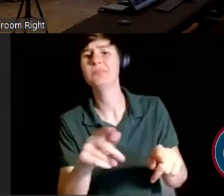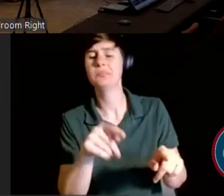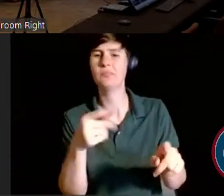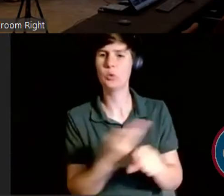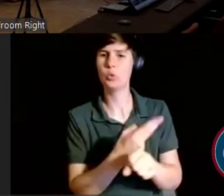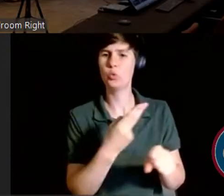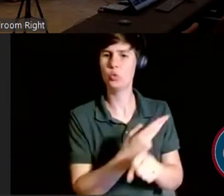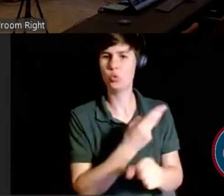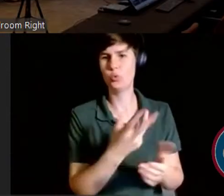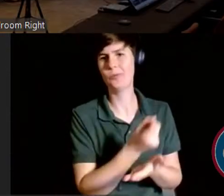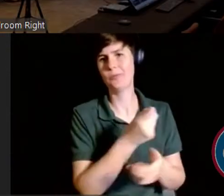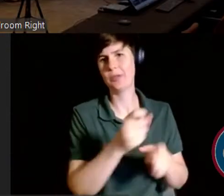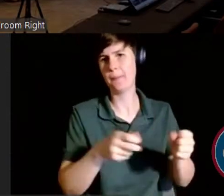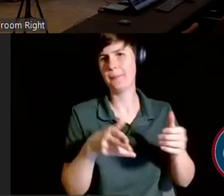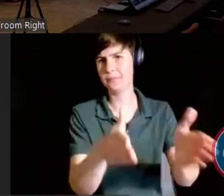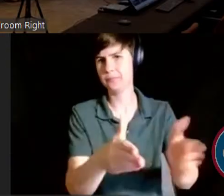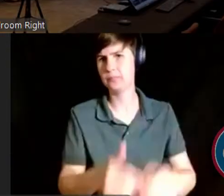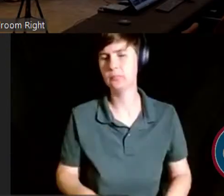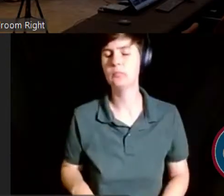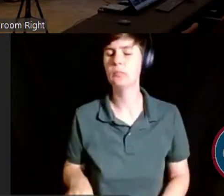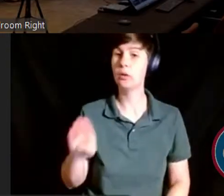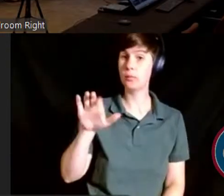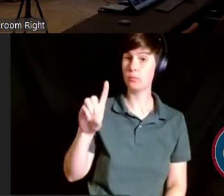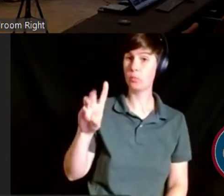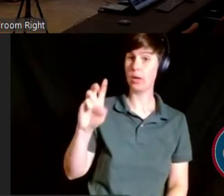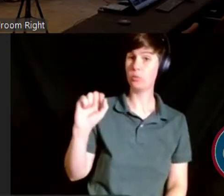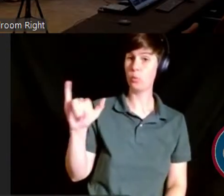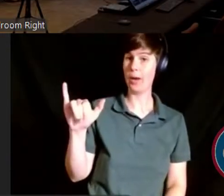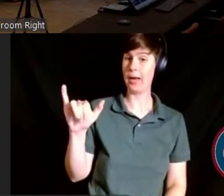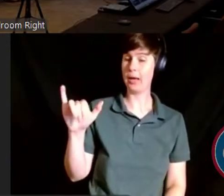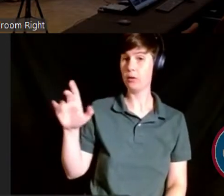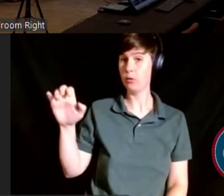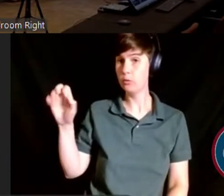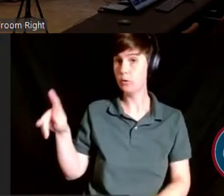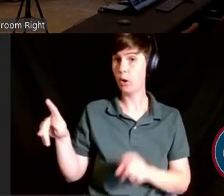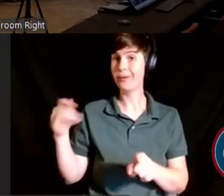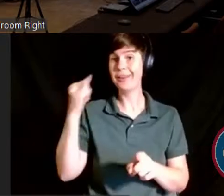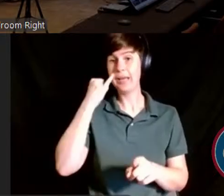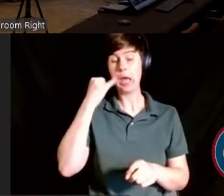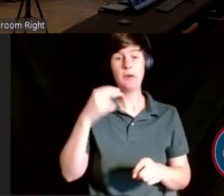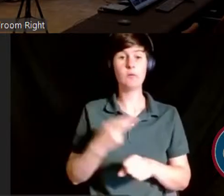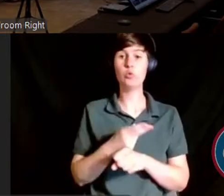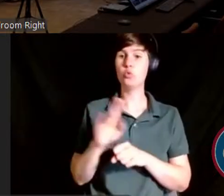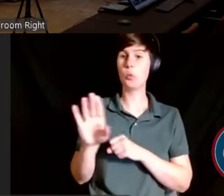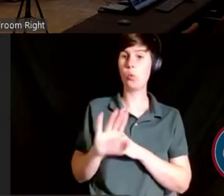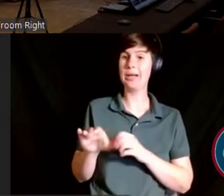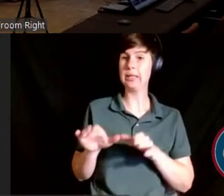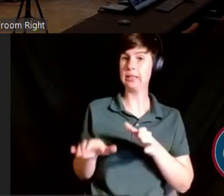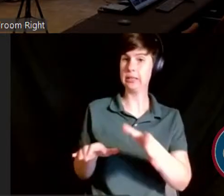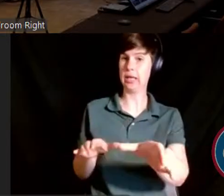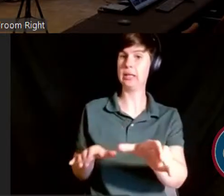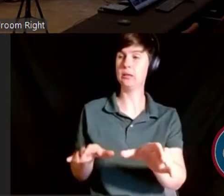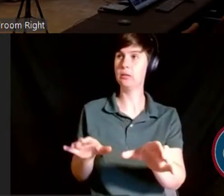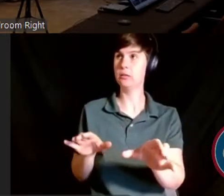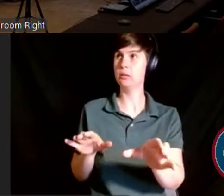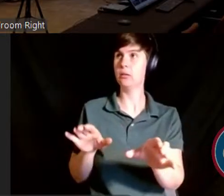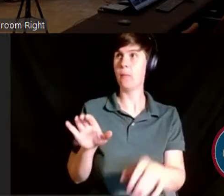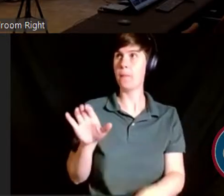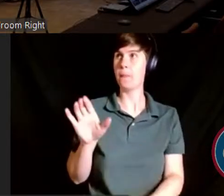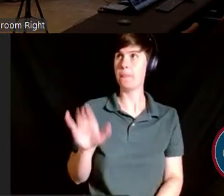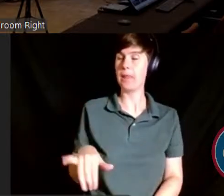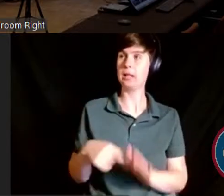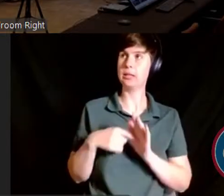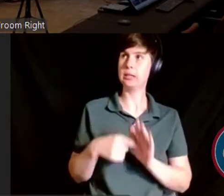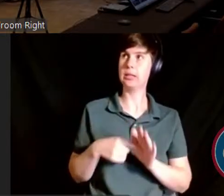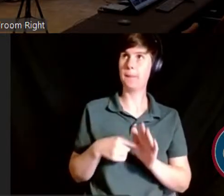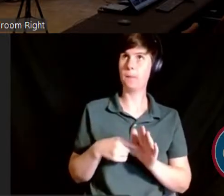hole. Although, like, I think Broadway and Clark at times, like if you do protected lanes on both, that would actually be an example of if we are not having like bus